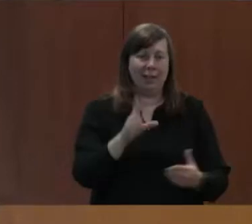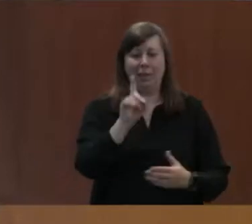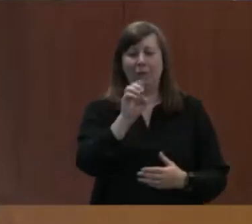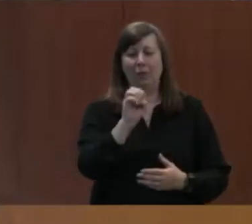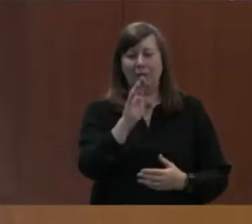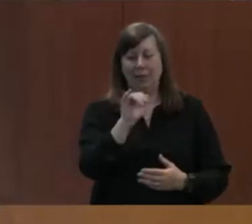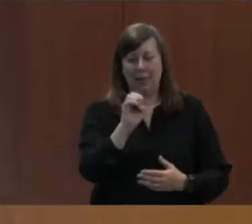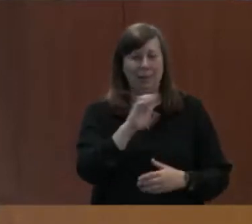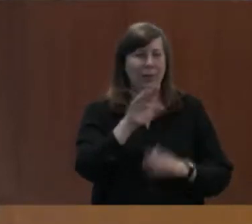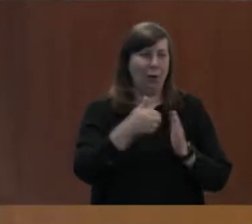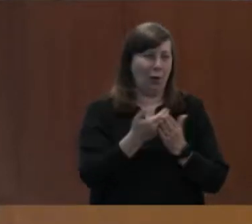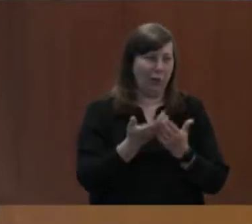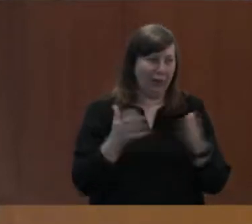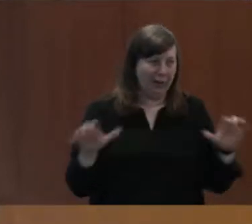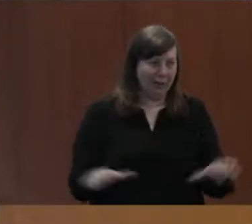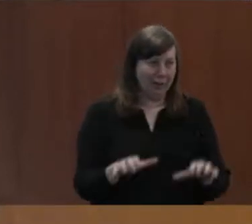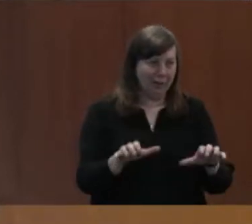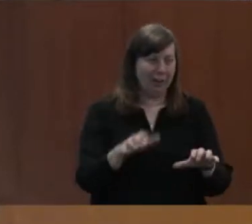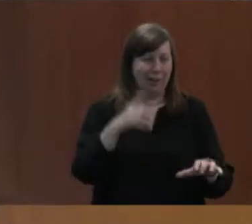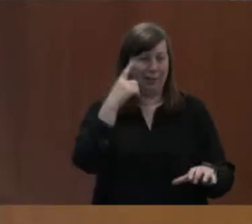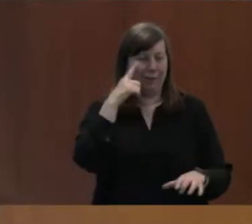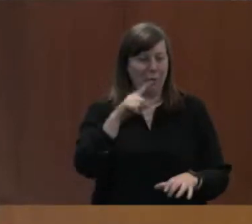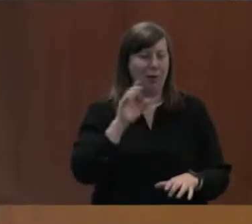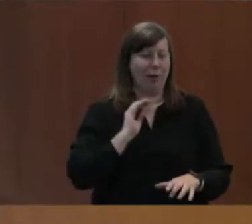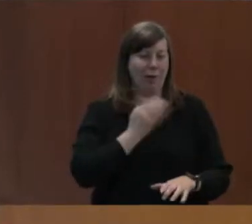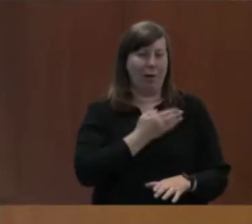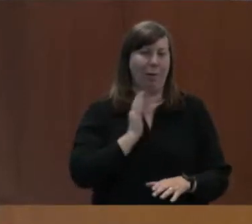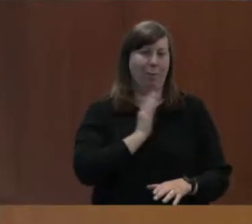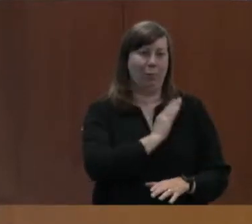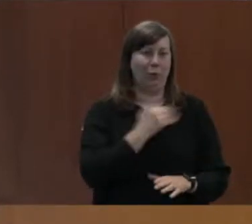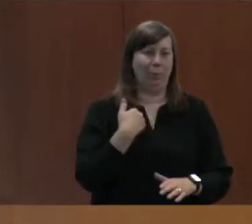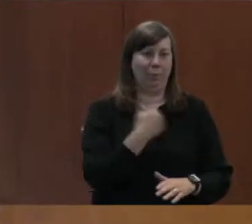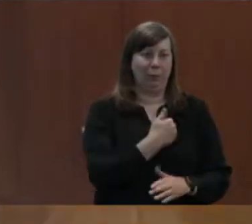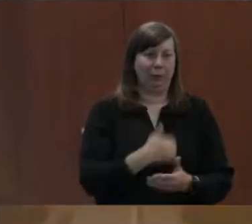Debbie and all the things that she does for our board members.